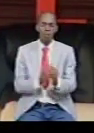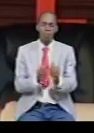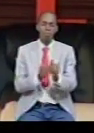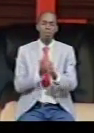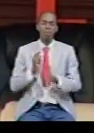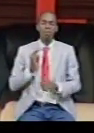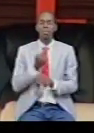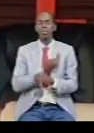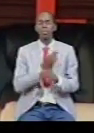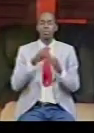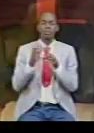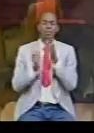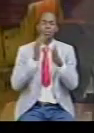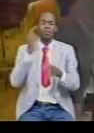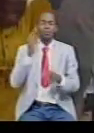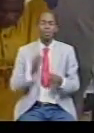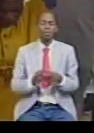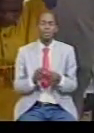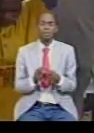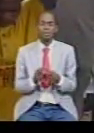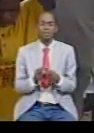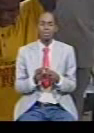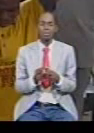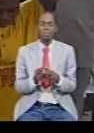in Jesus' name.